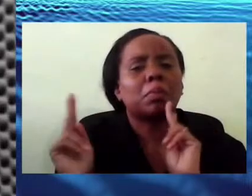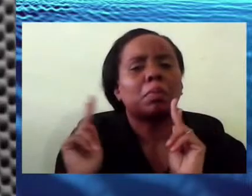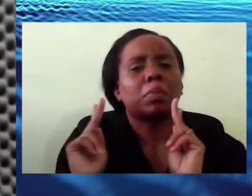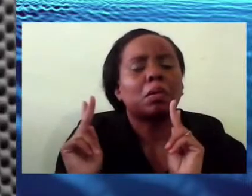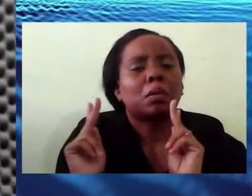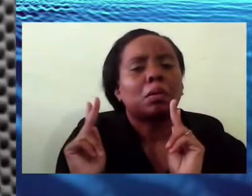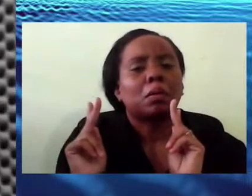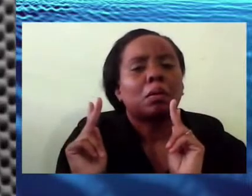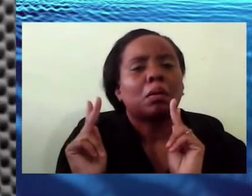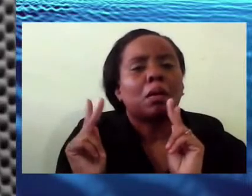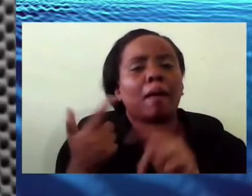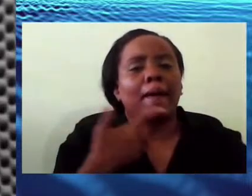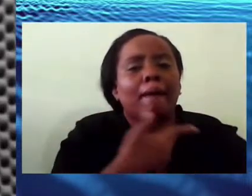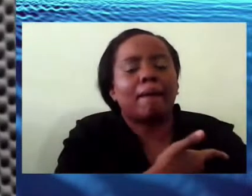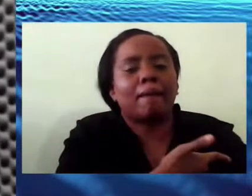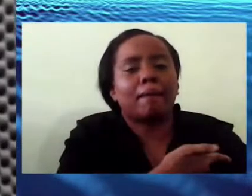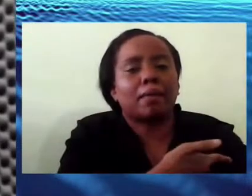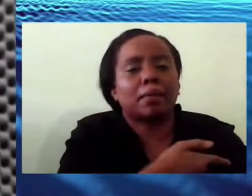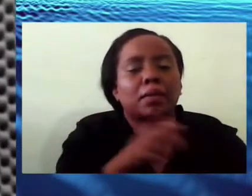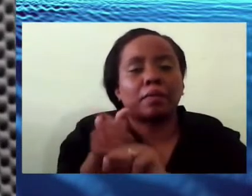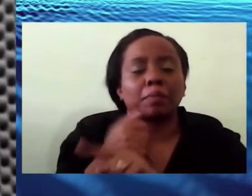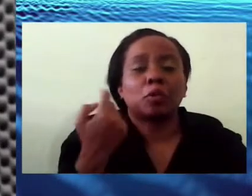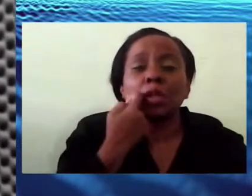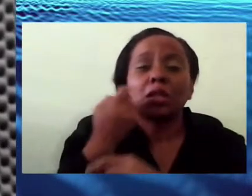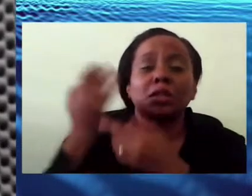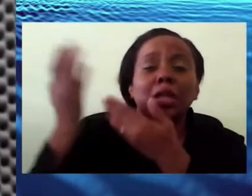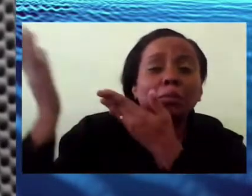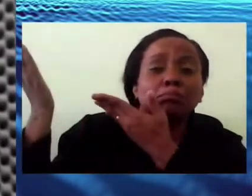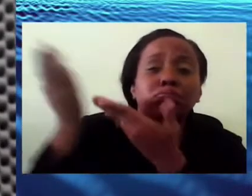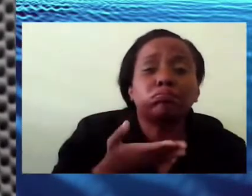we received the recent shipment from COVAX?